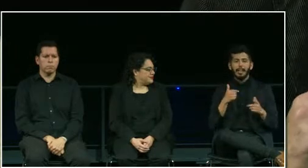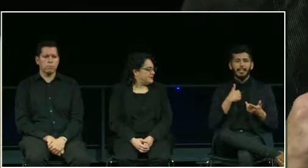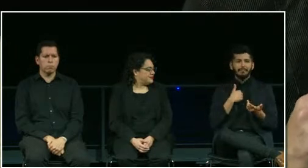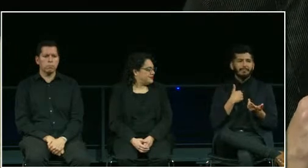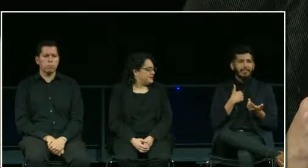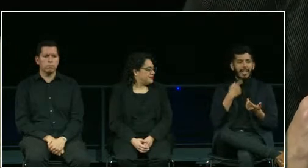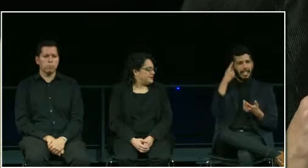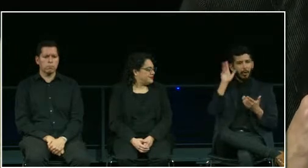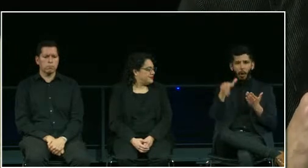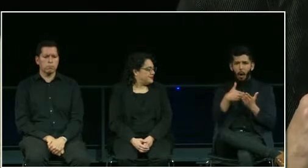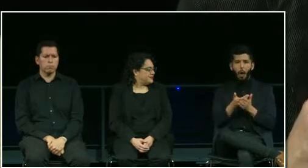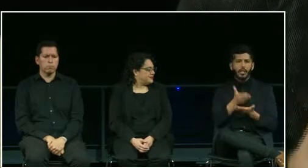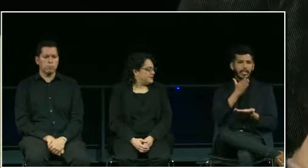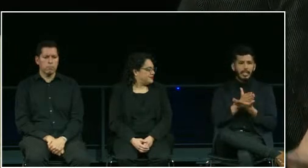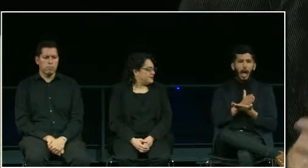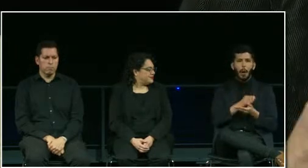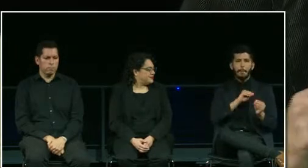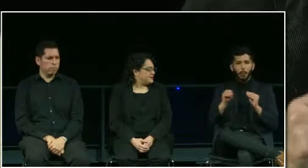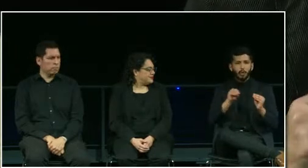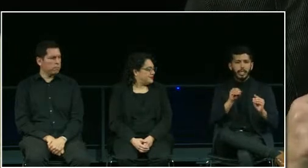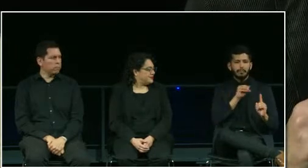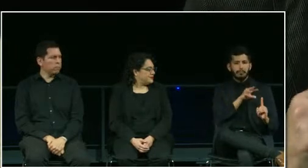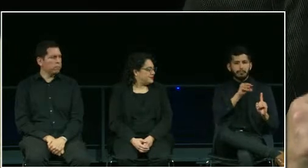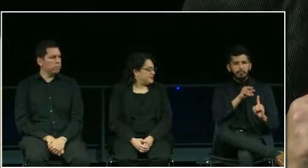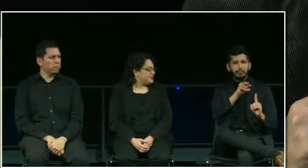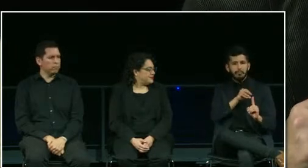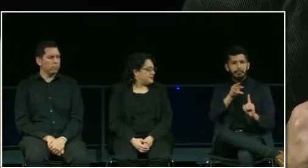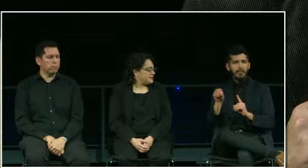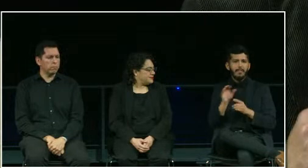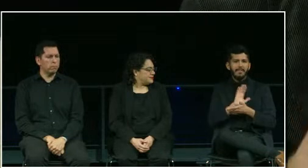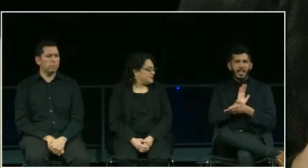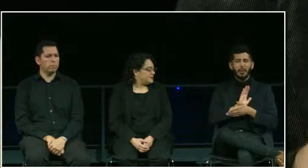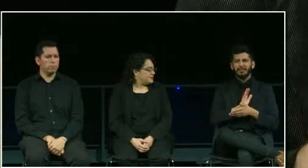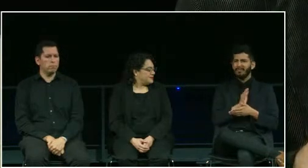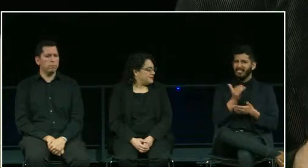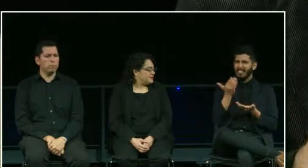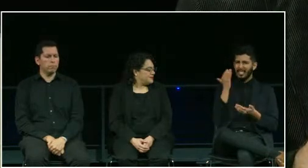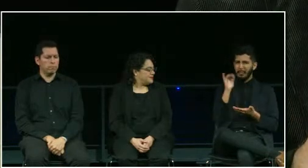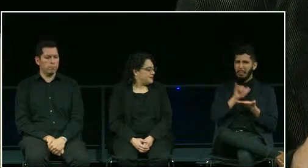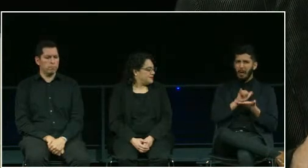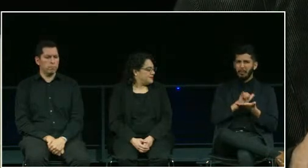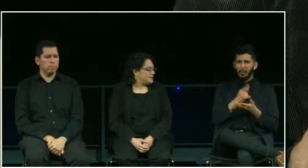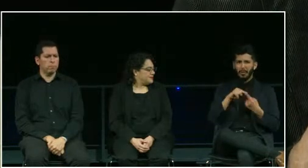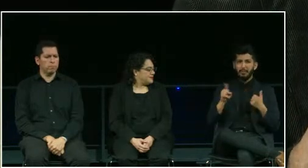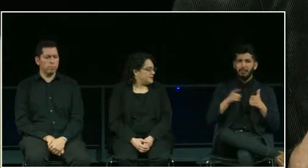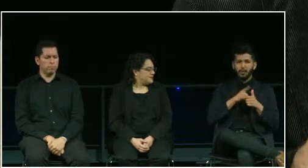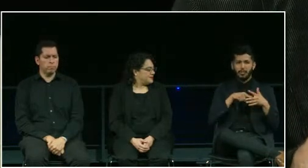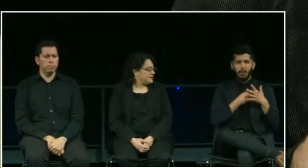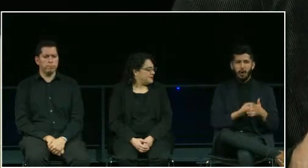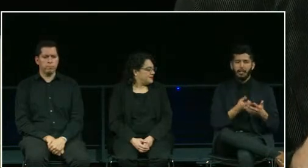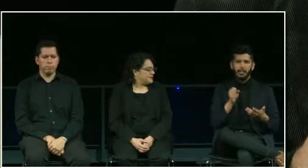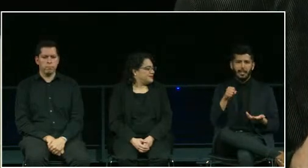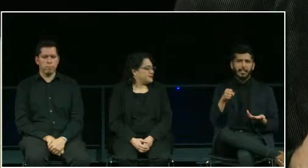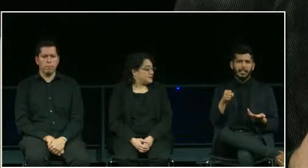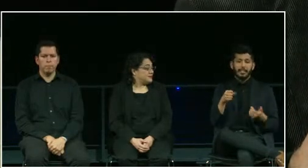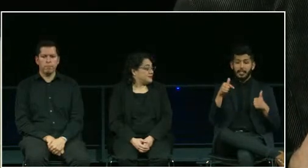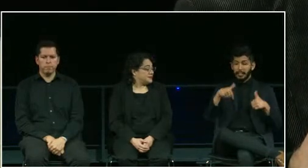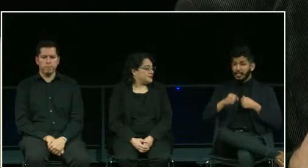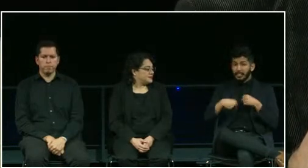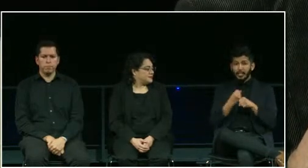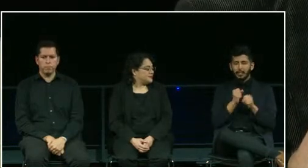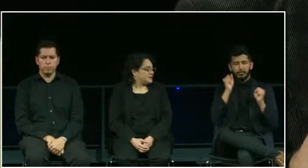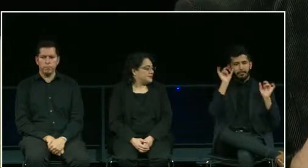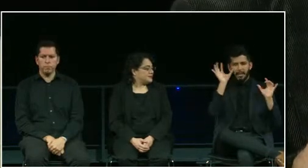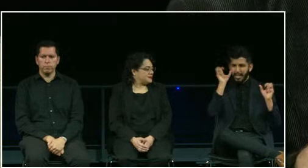stop motion films are just seem almost impossible when you start them. And this year has been an amazing year